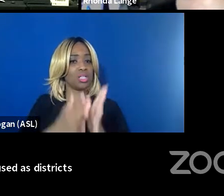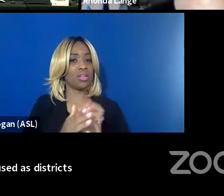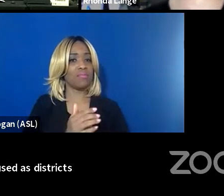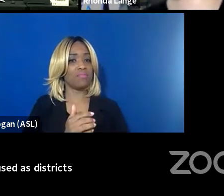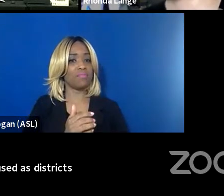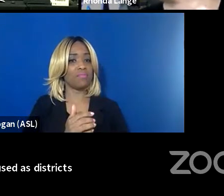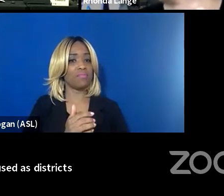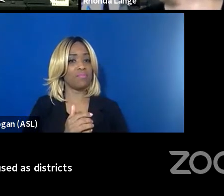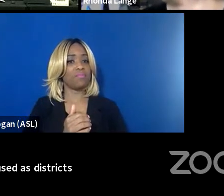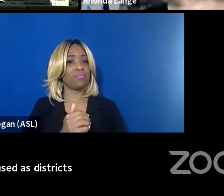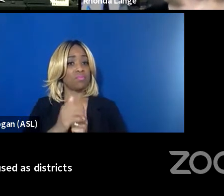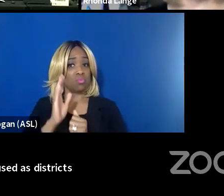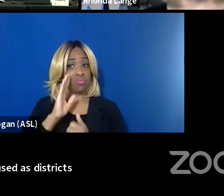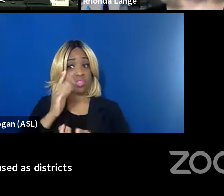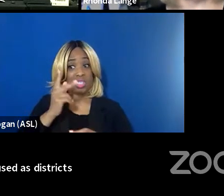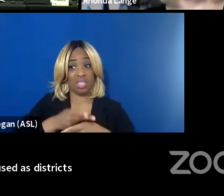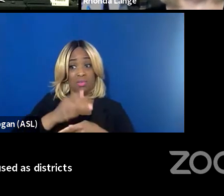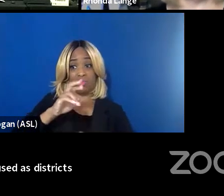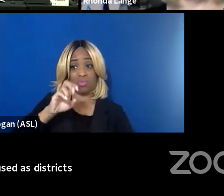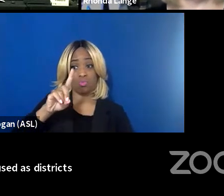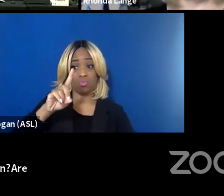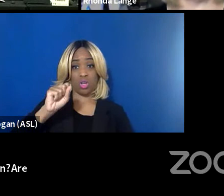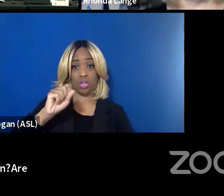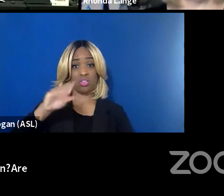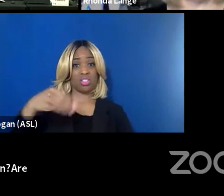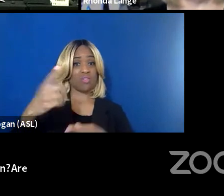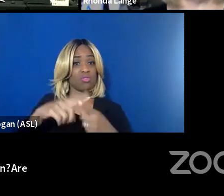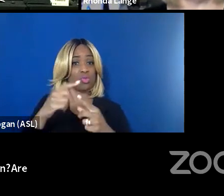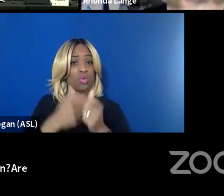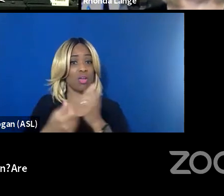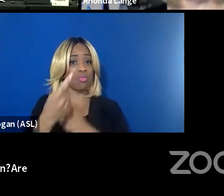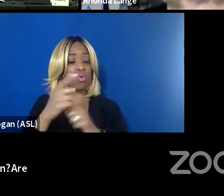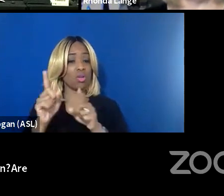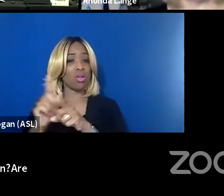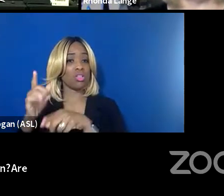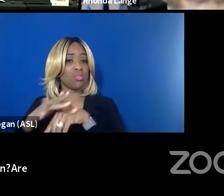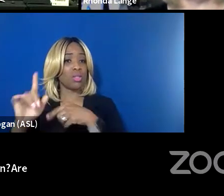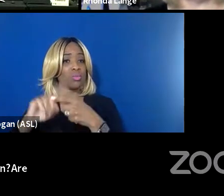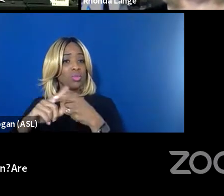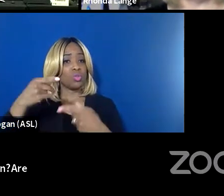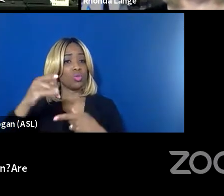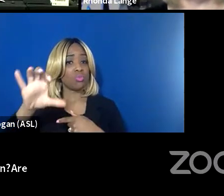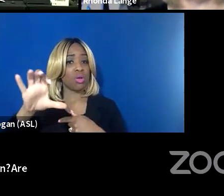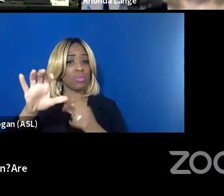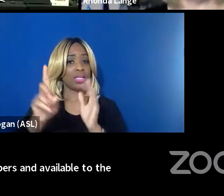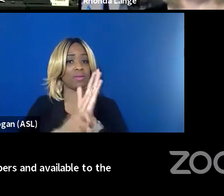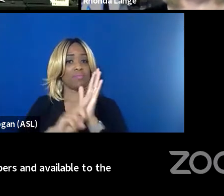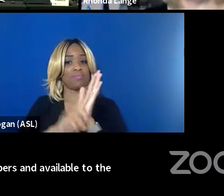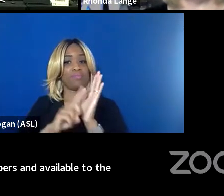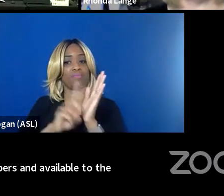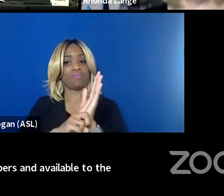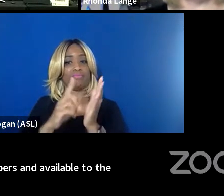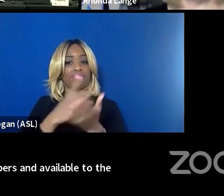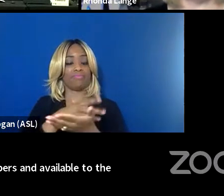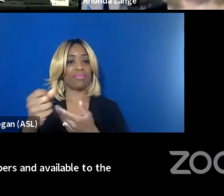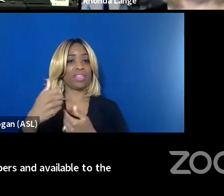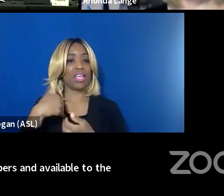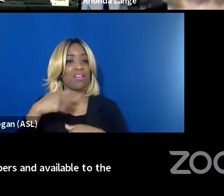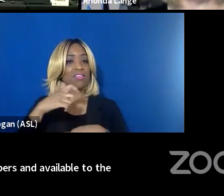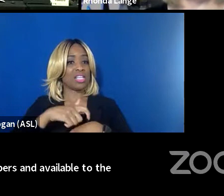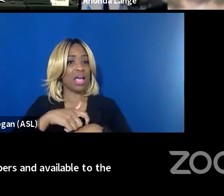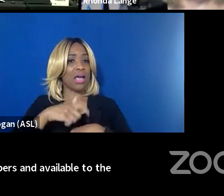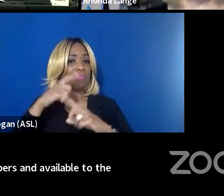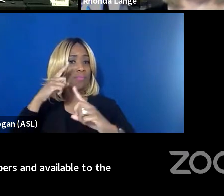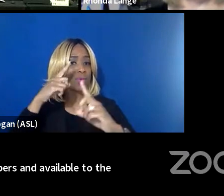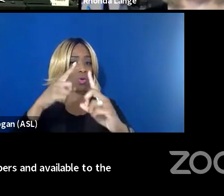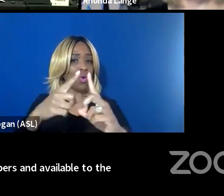records kept, given to all the members and available to the public? Do you have time and progress goals? Are there